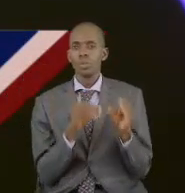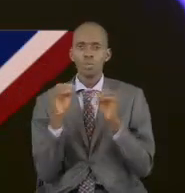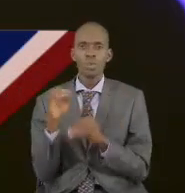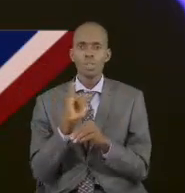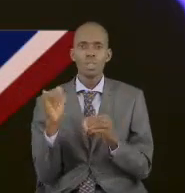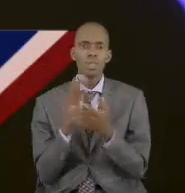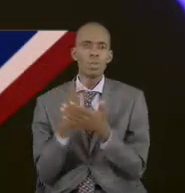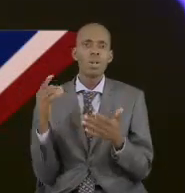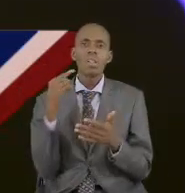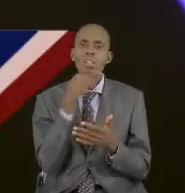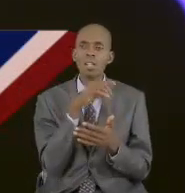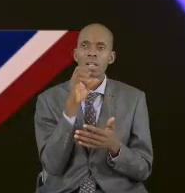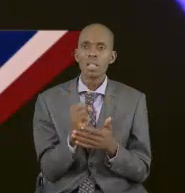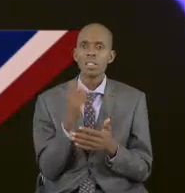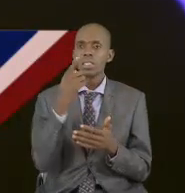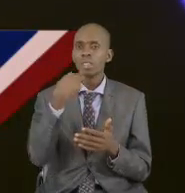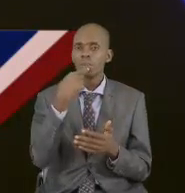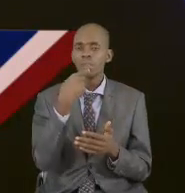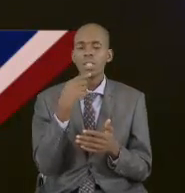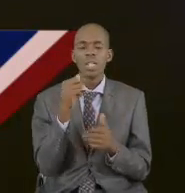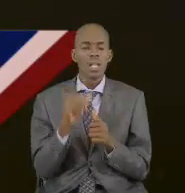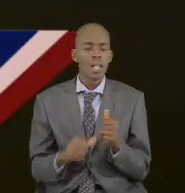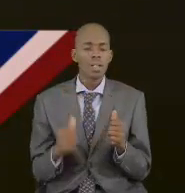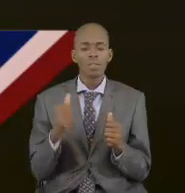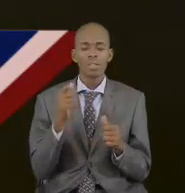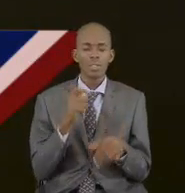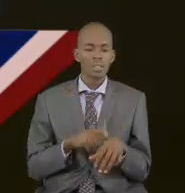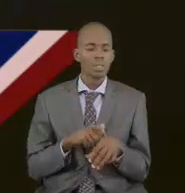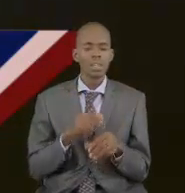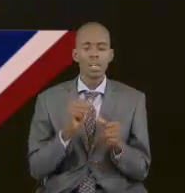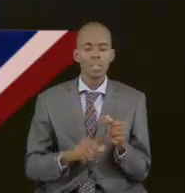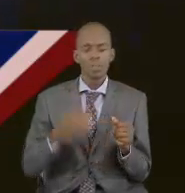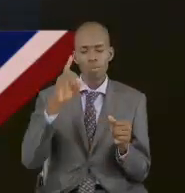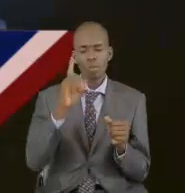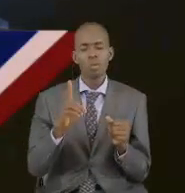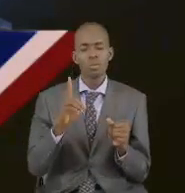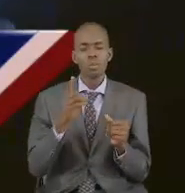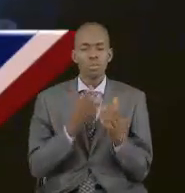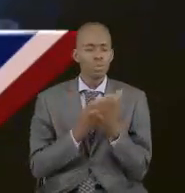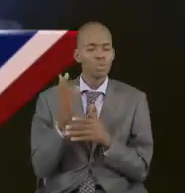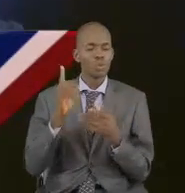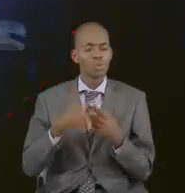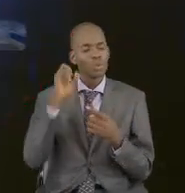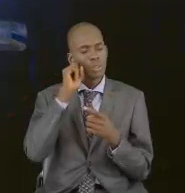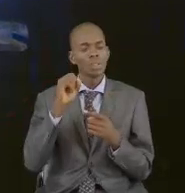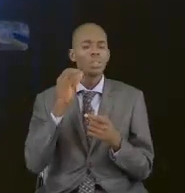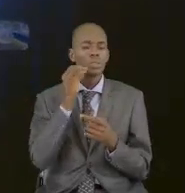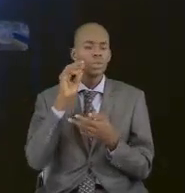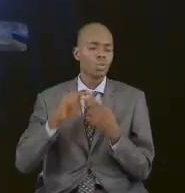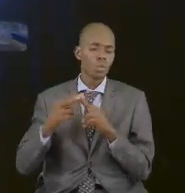lying, speak every man truth with his neighbor, for we are